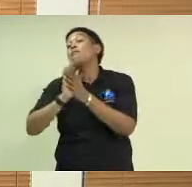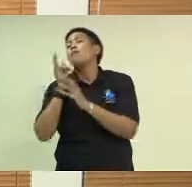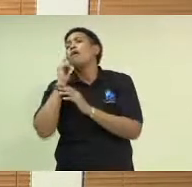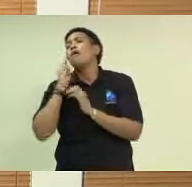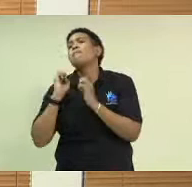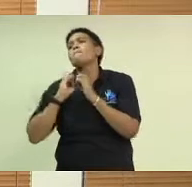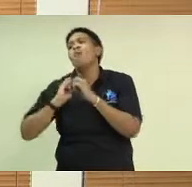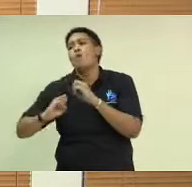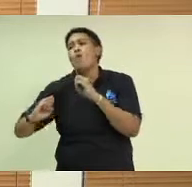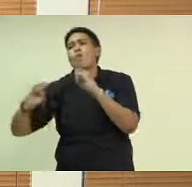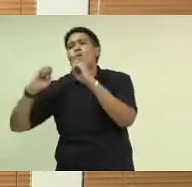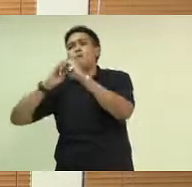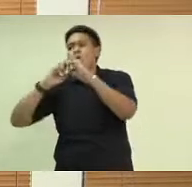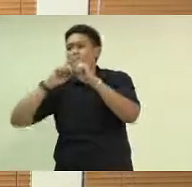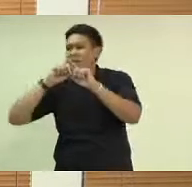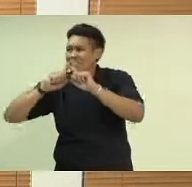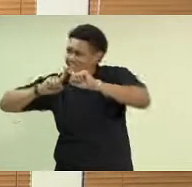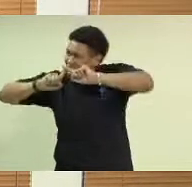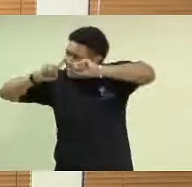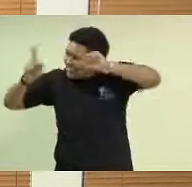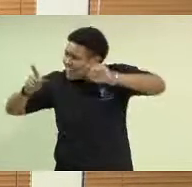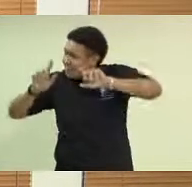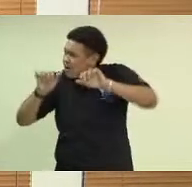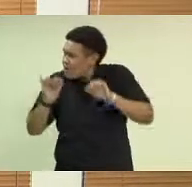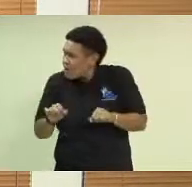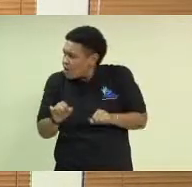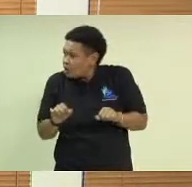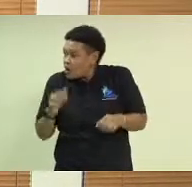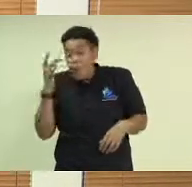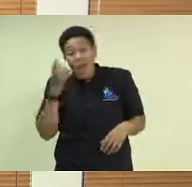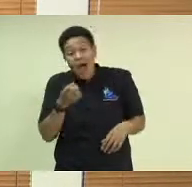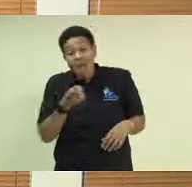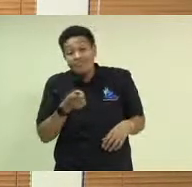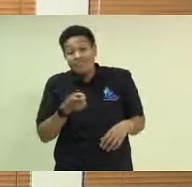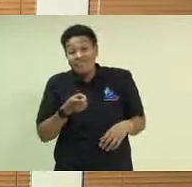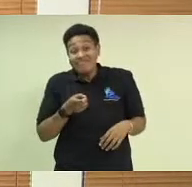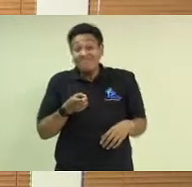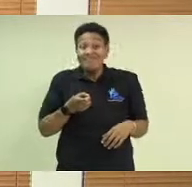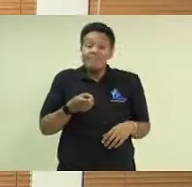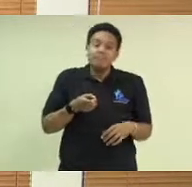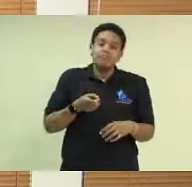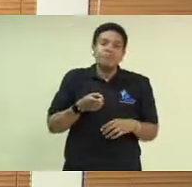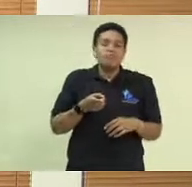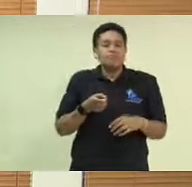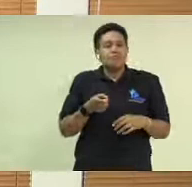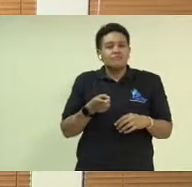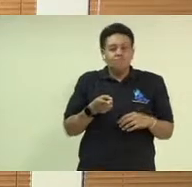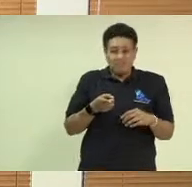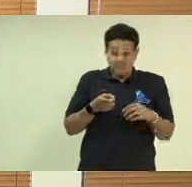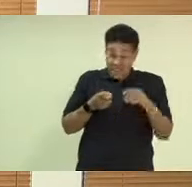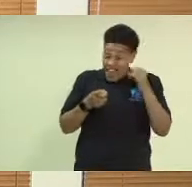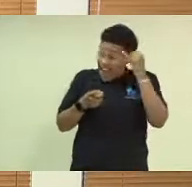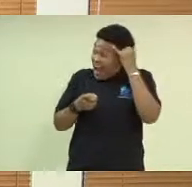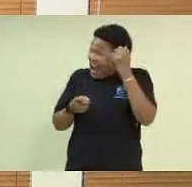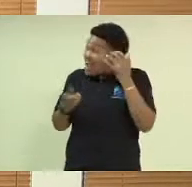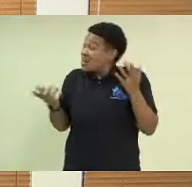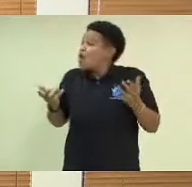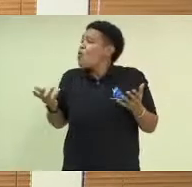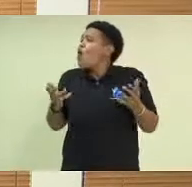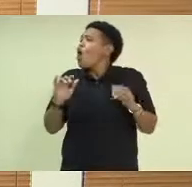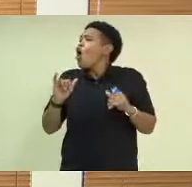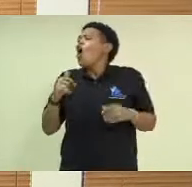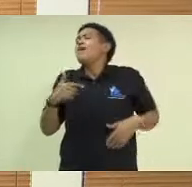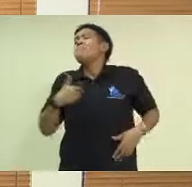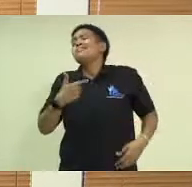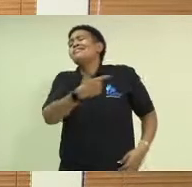a distinct possibility because of the notion that because